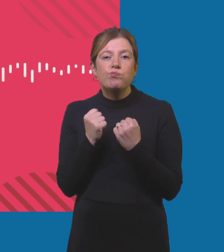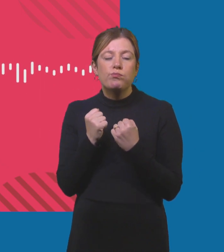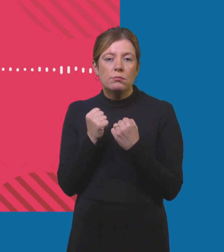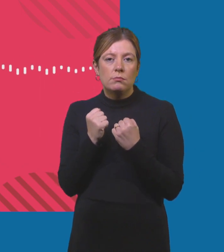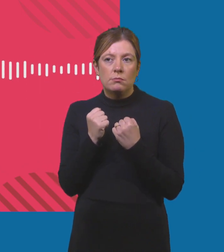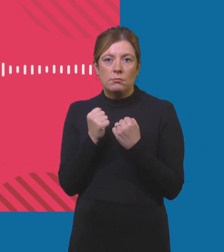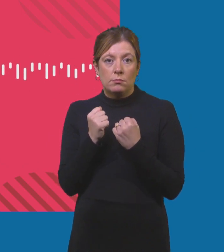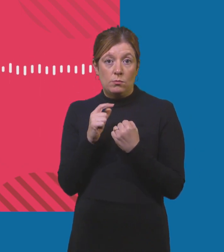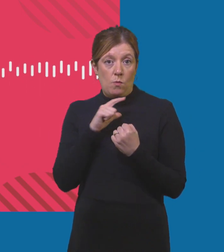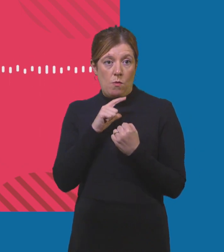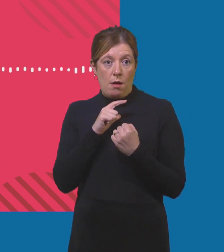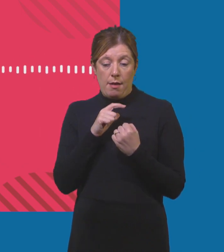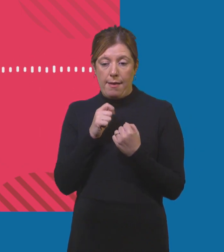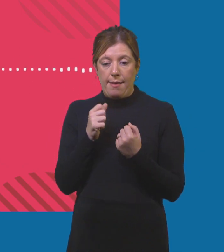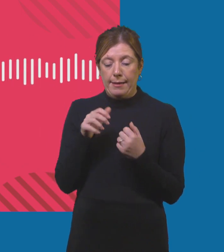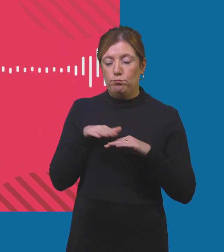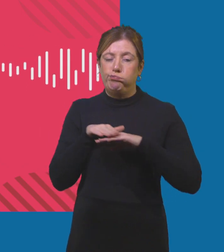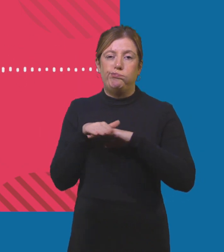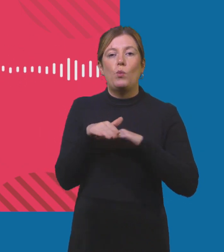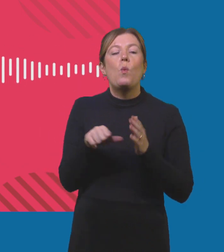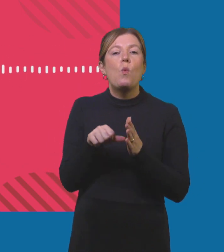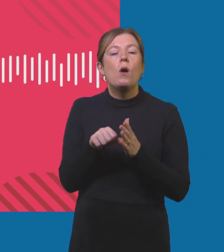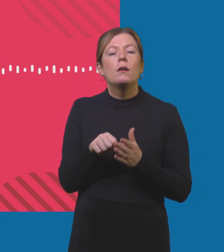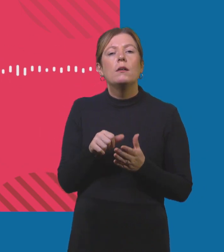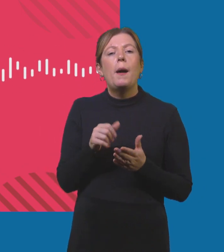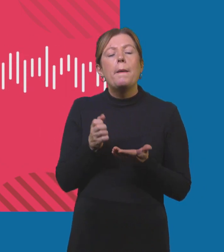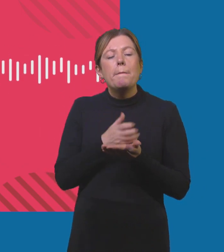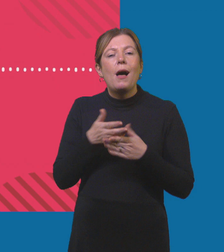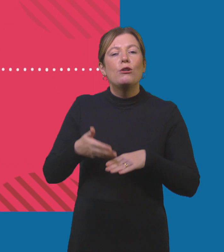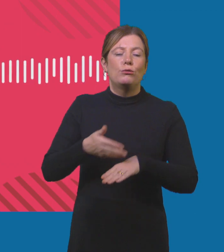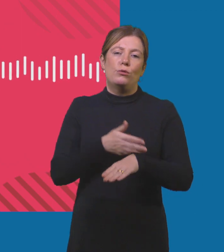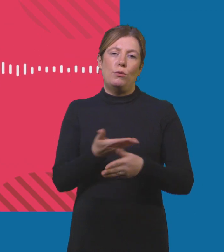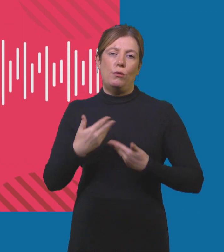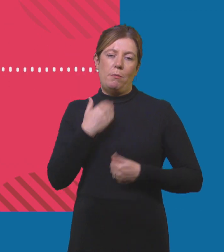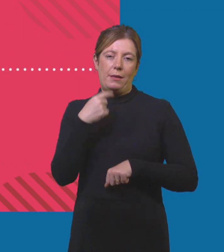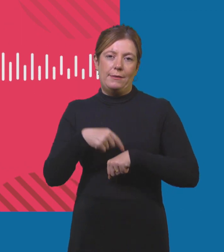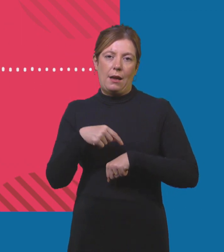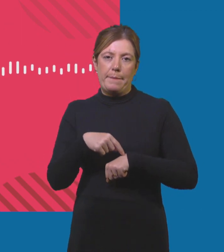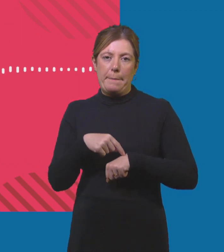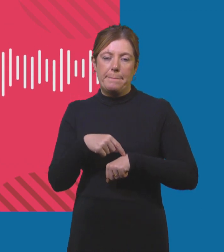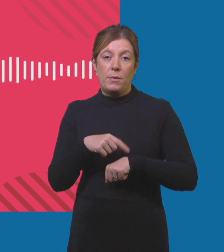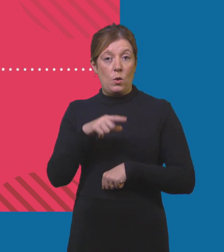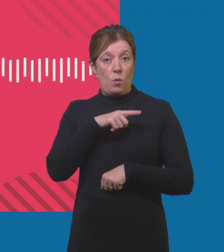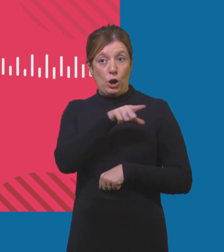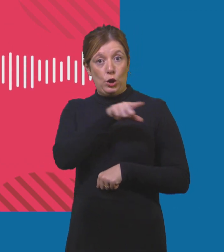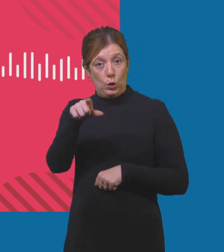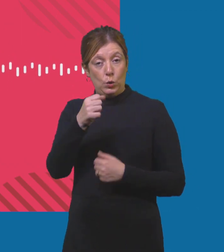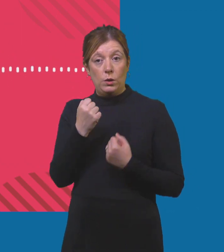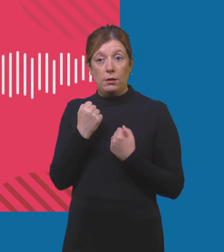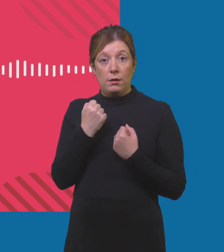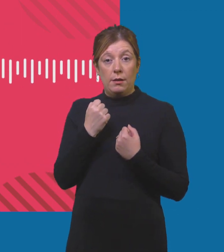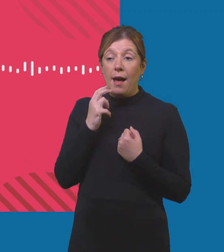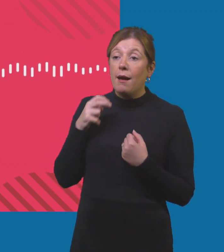cold can drastically reduce your grip. The most important thing is to give yourself time on a journey. Give yourself time, because you're going to go out, the windows are all going